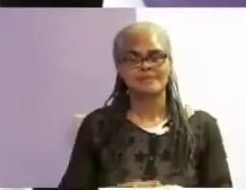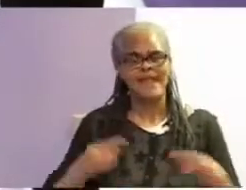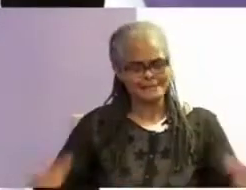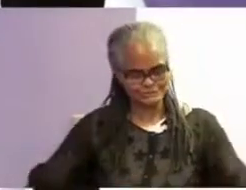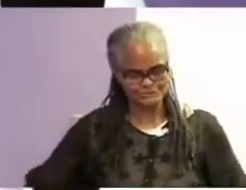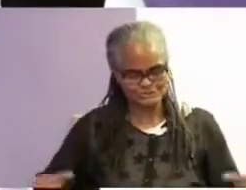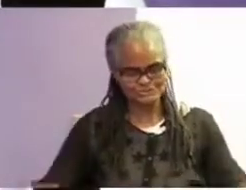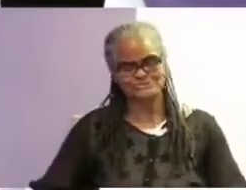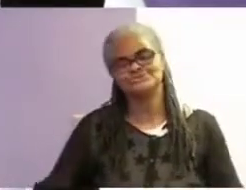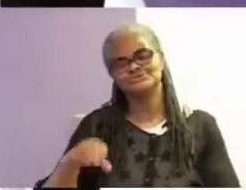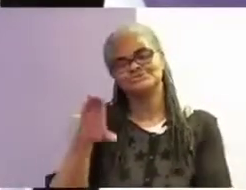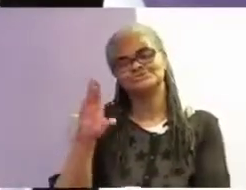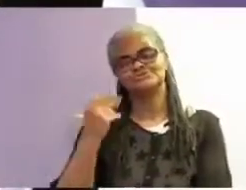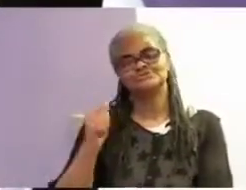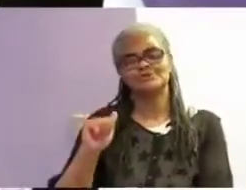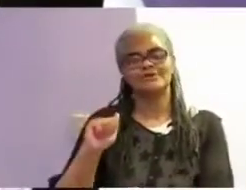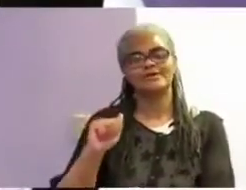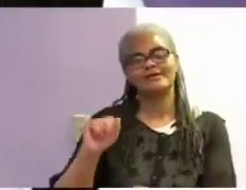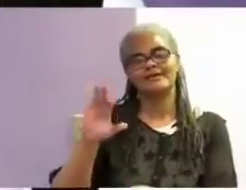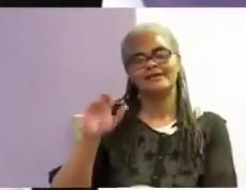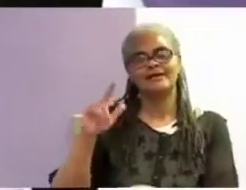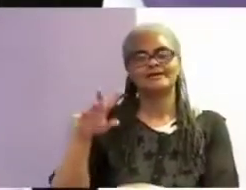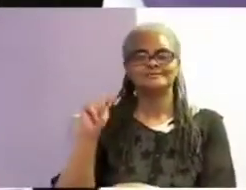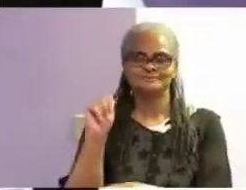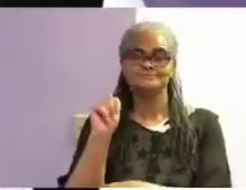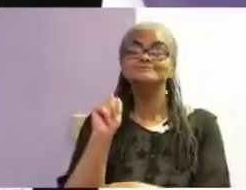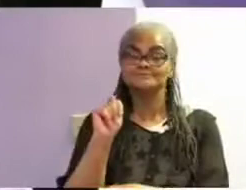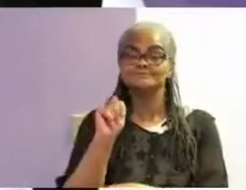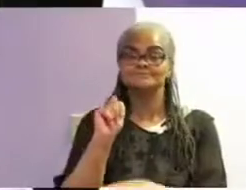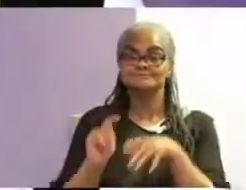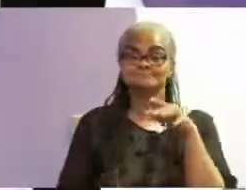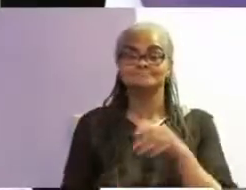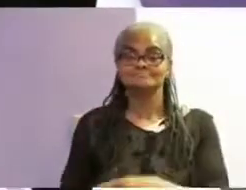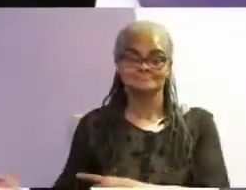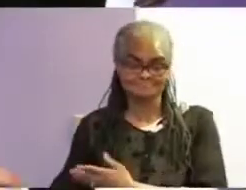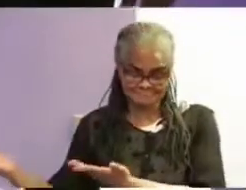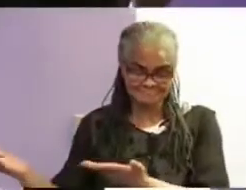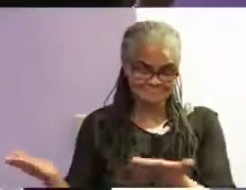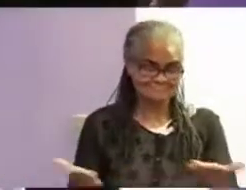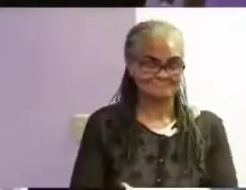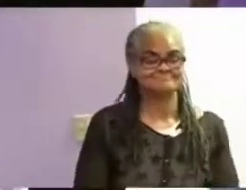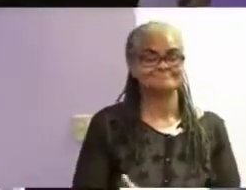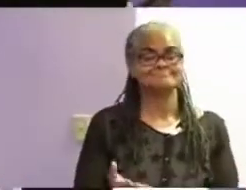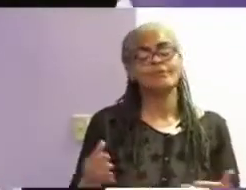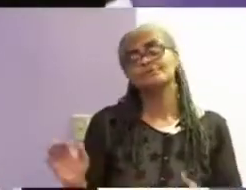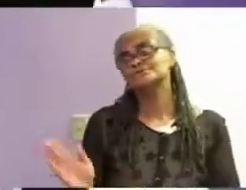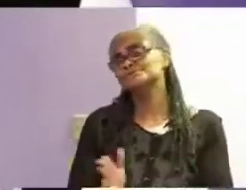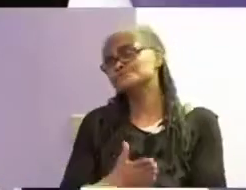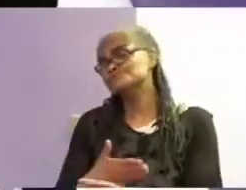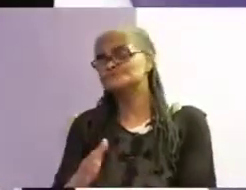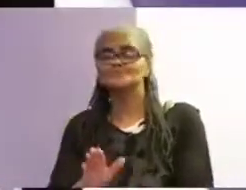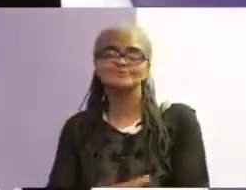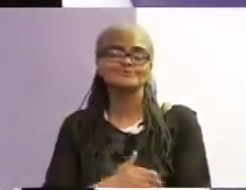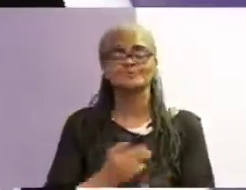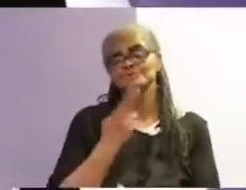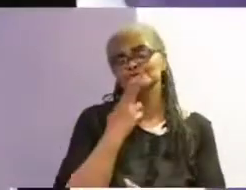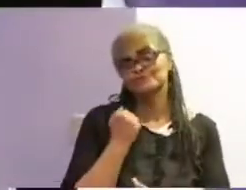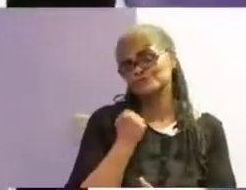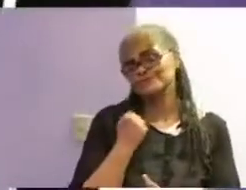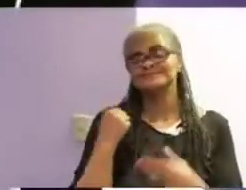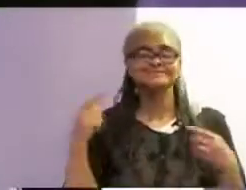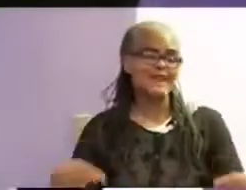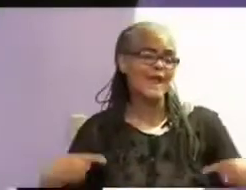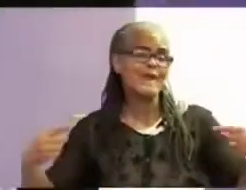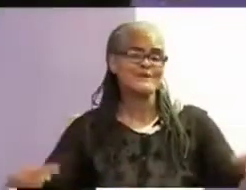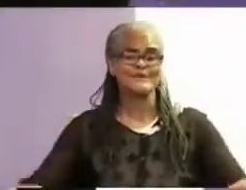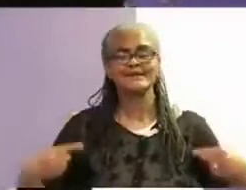came. Glory be to God. Swing low, sweet chariot, and let